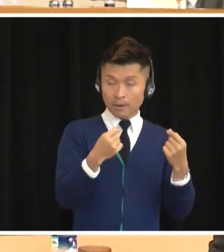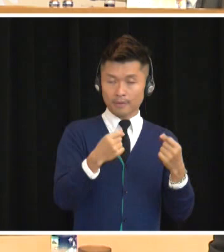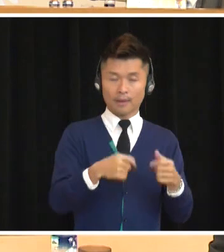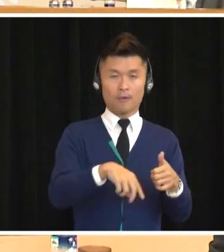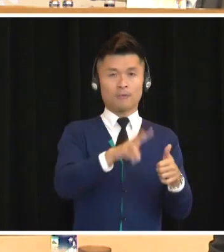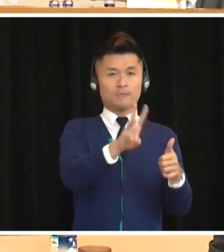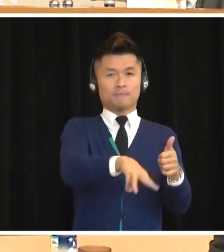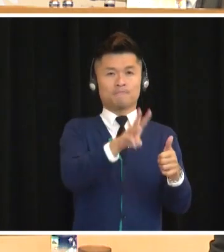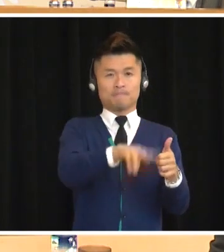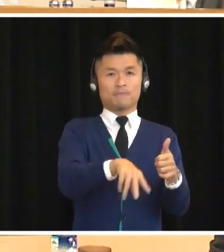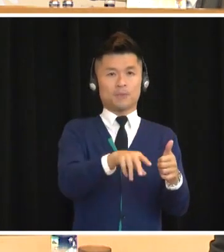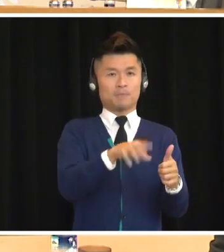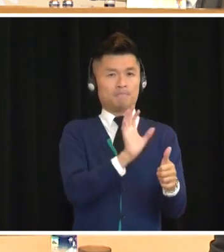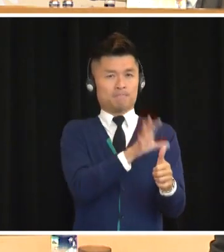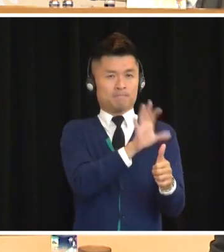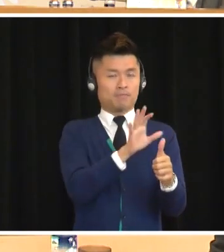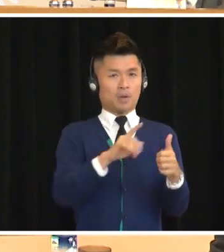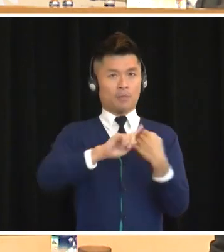In that case,